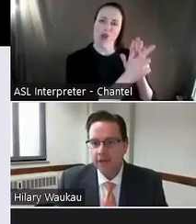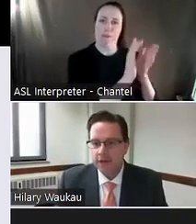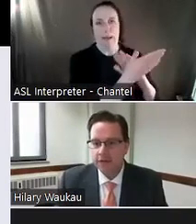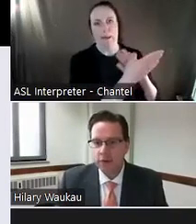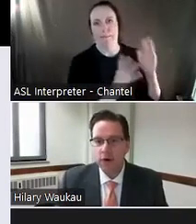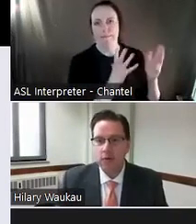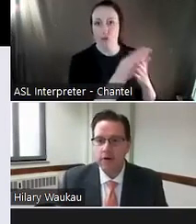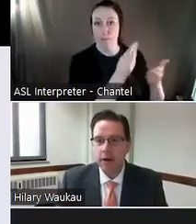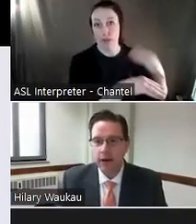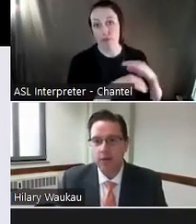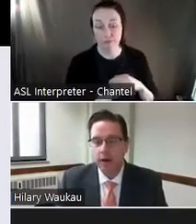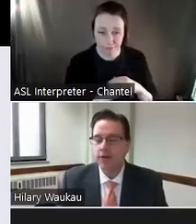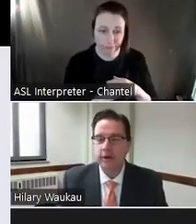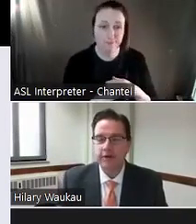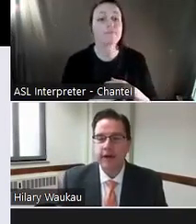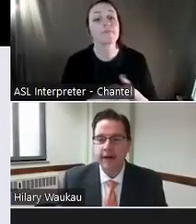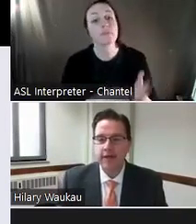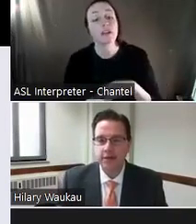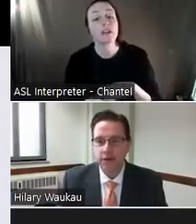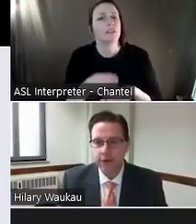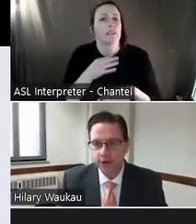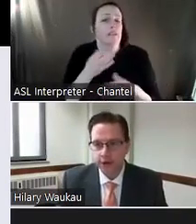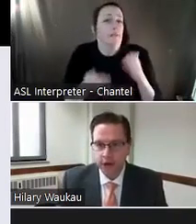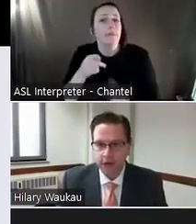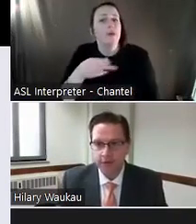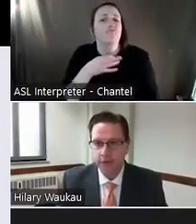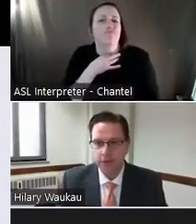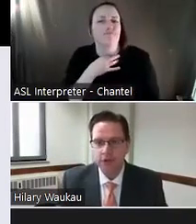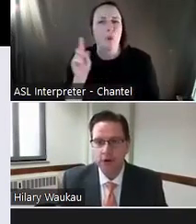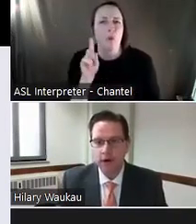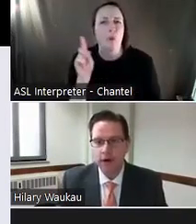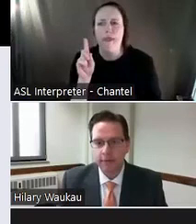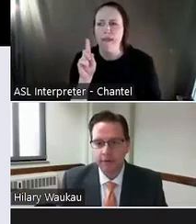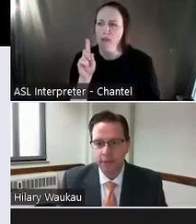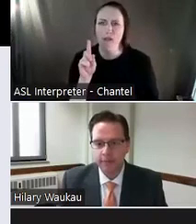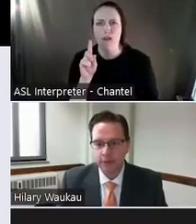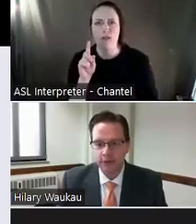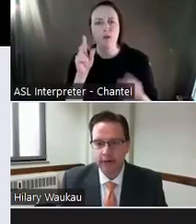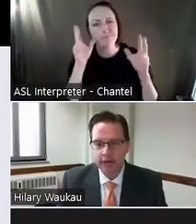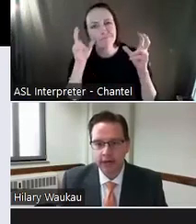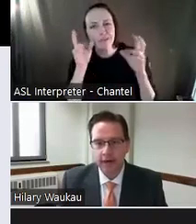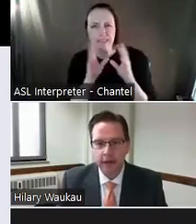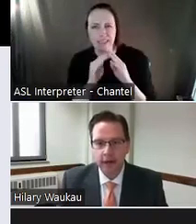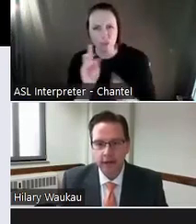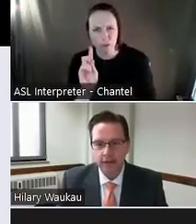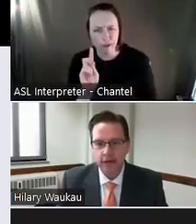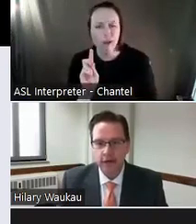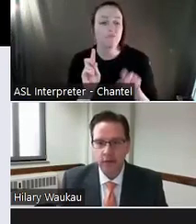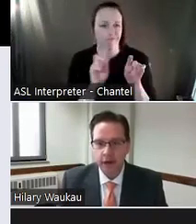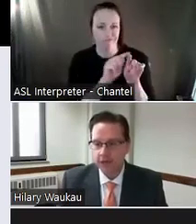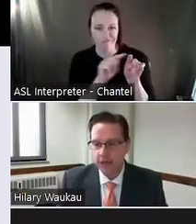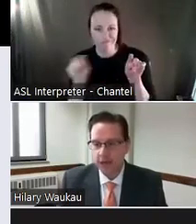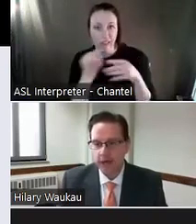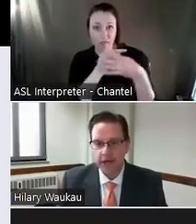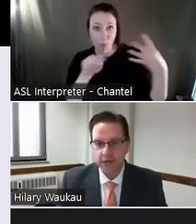And for those of you who are wondering about where joint finance is going to go for the roadshow, we put those up on the screen here. Those are just starting